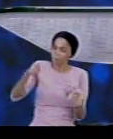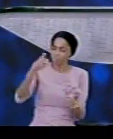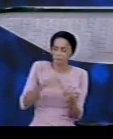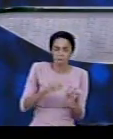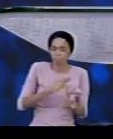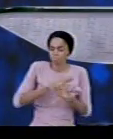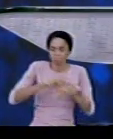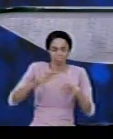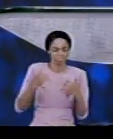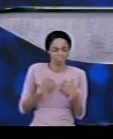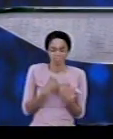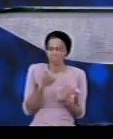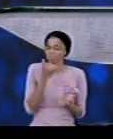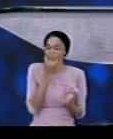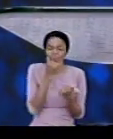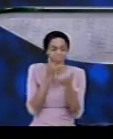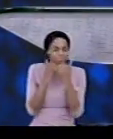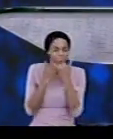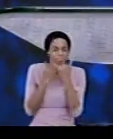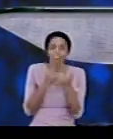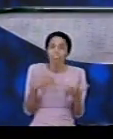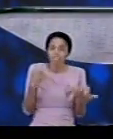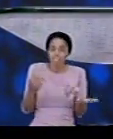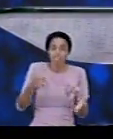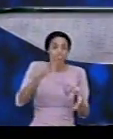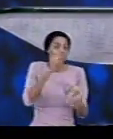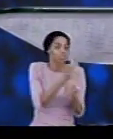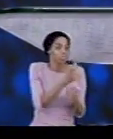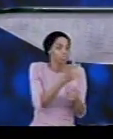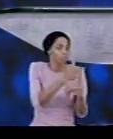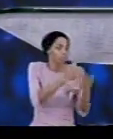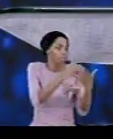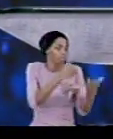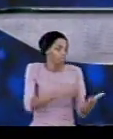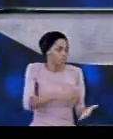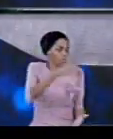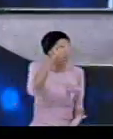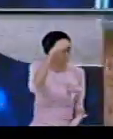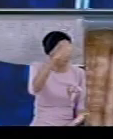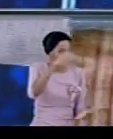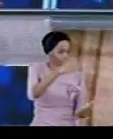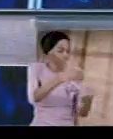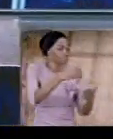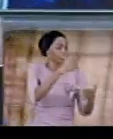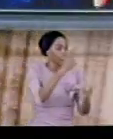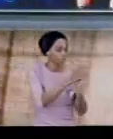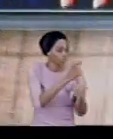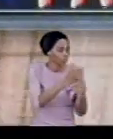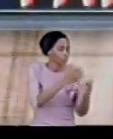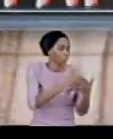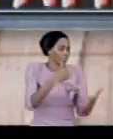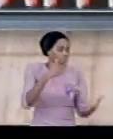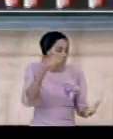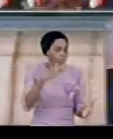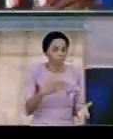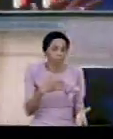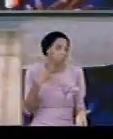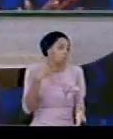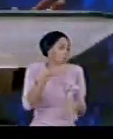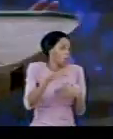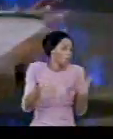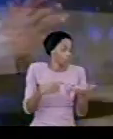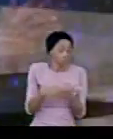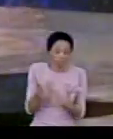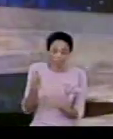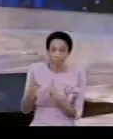her, justified before man. All those people, men or women, that look